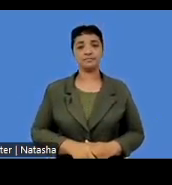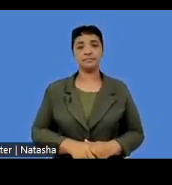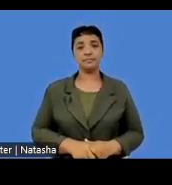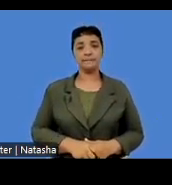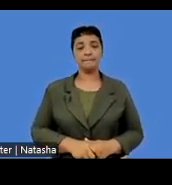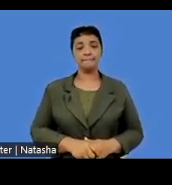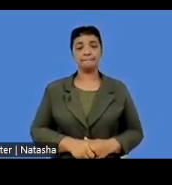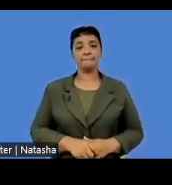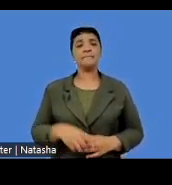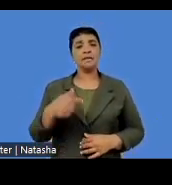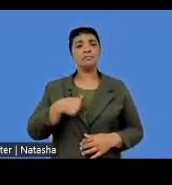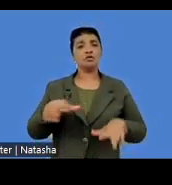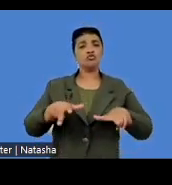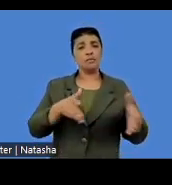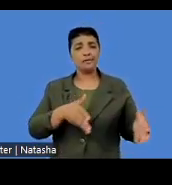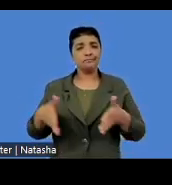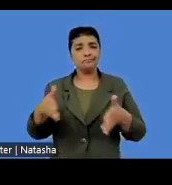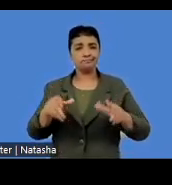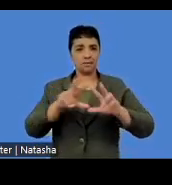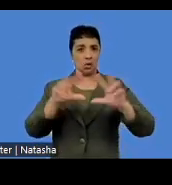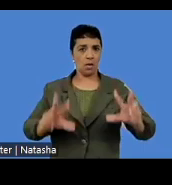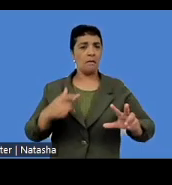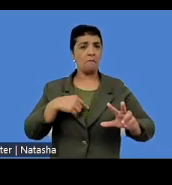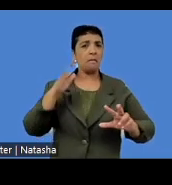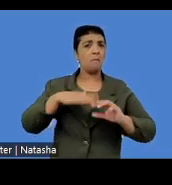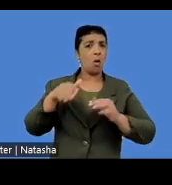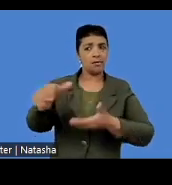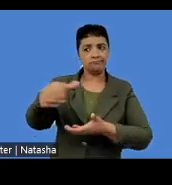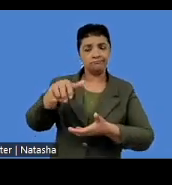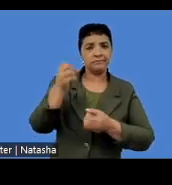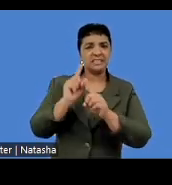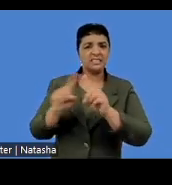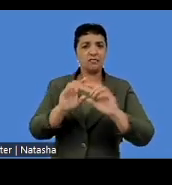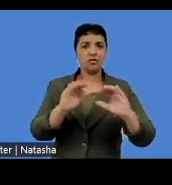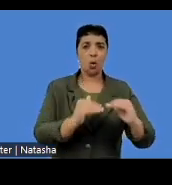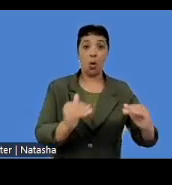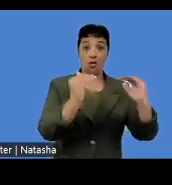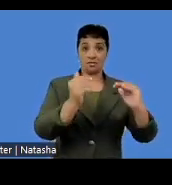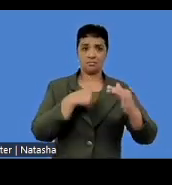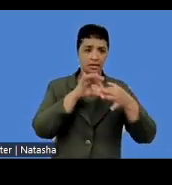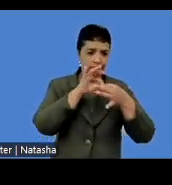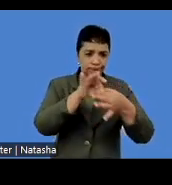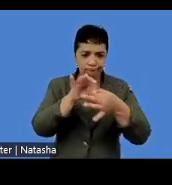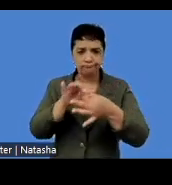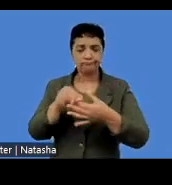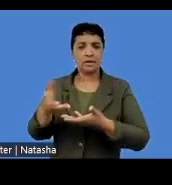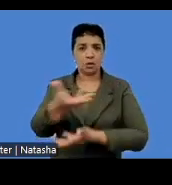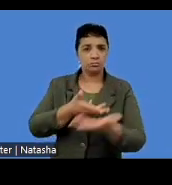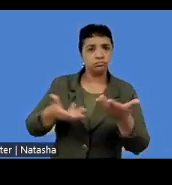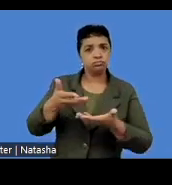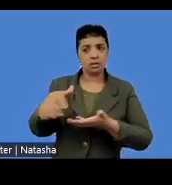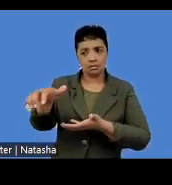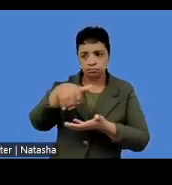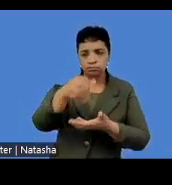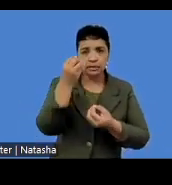to interview or to get some information from various organizations that work with persons with disabilities.